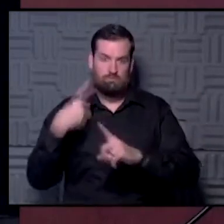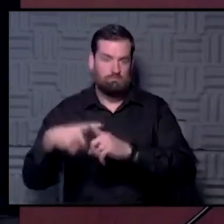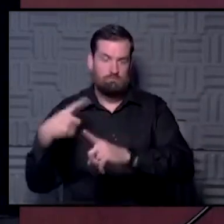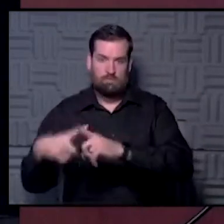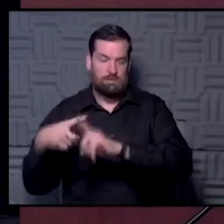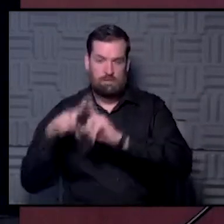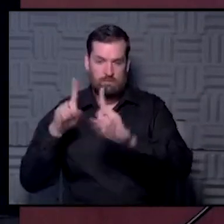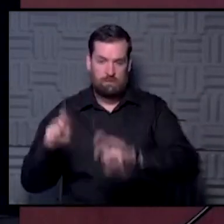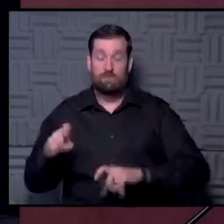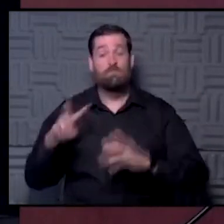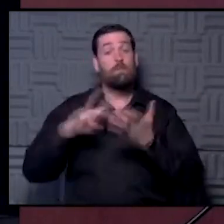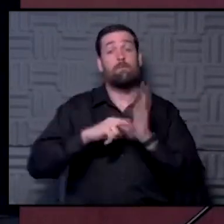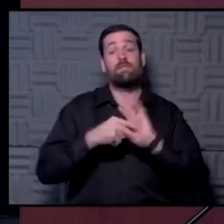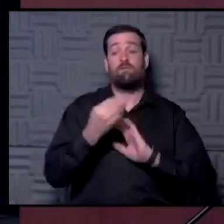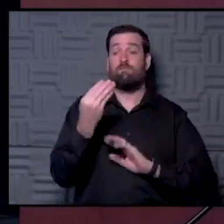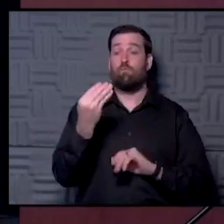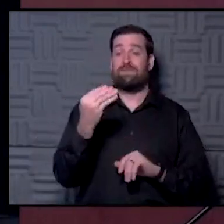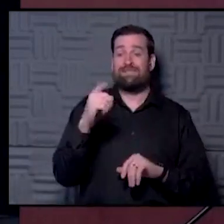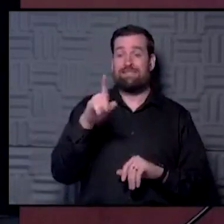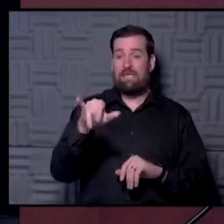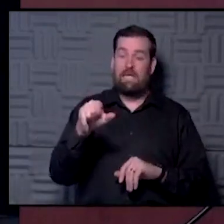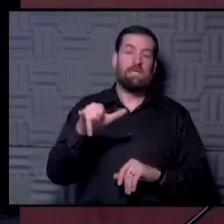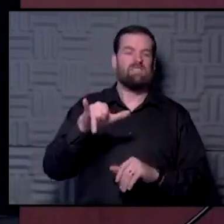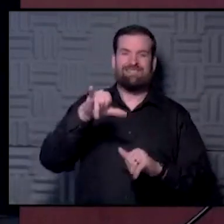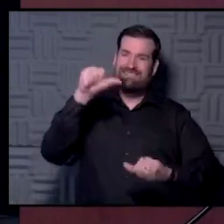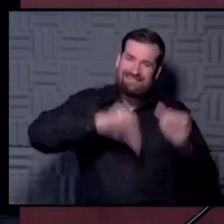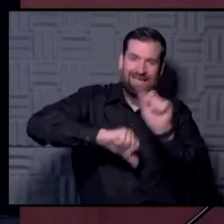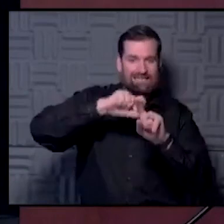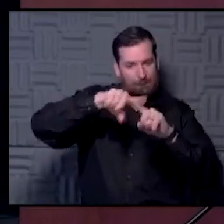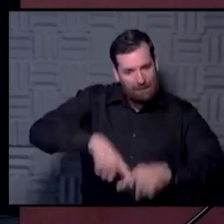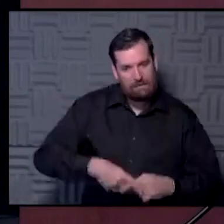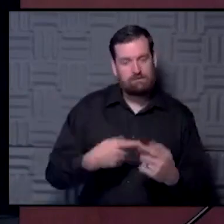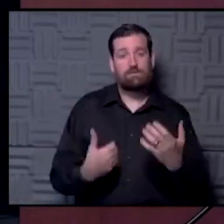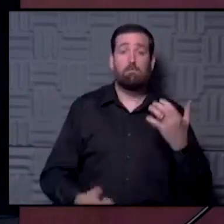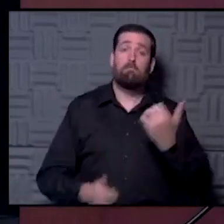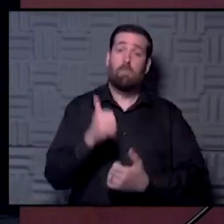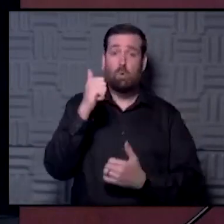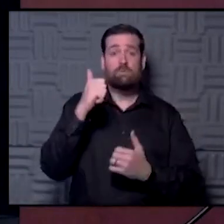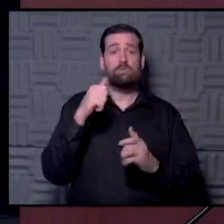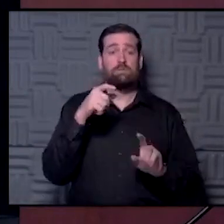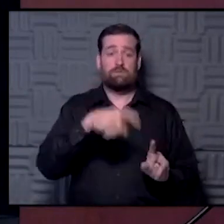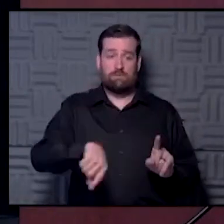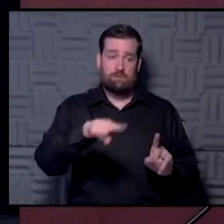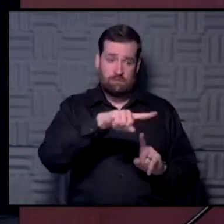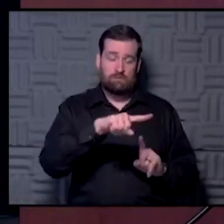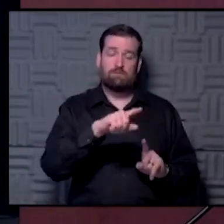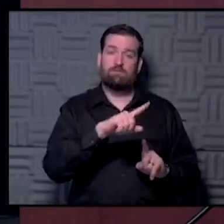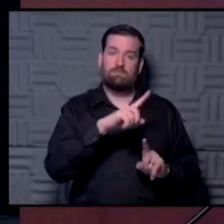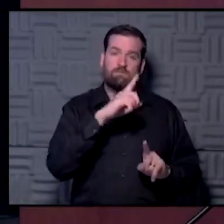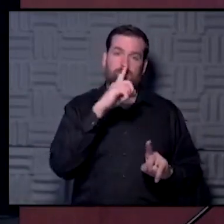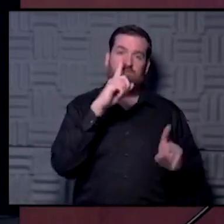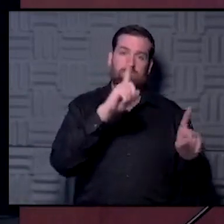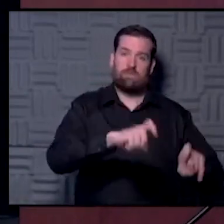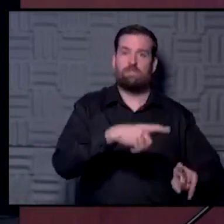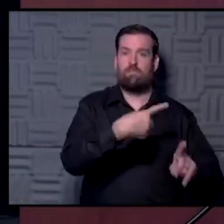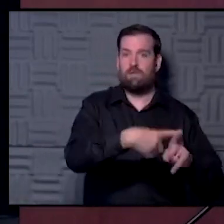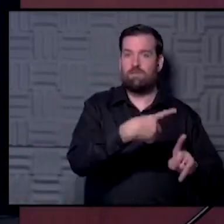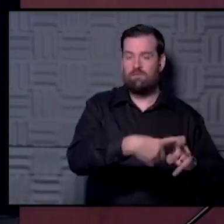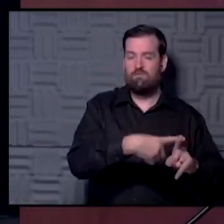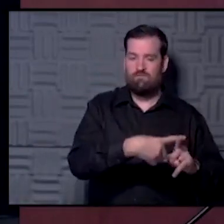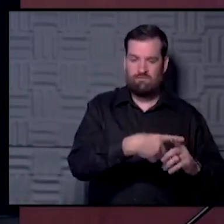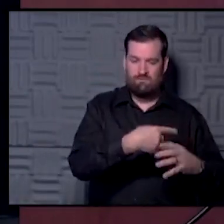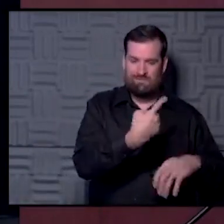know that that 14-day window is based in science, and it is true that the majority are likely to start to test positive between day 5